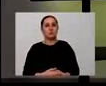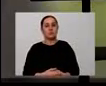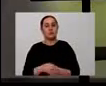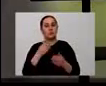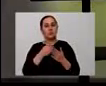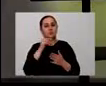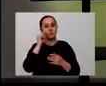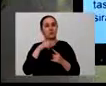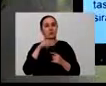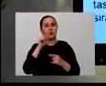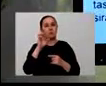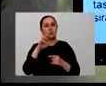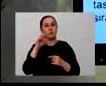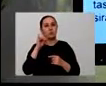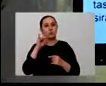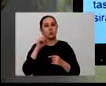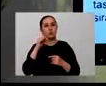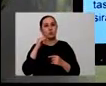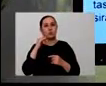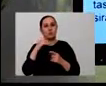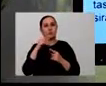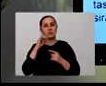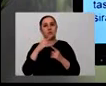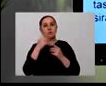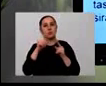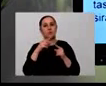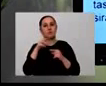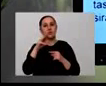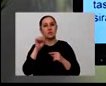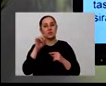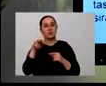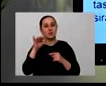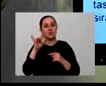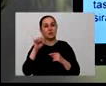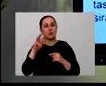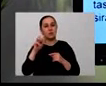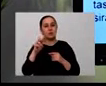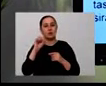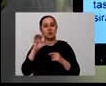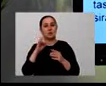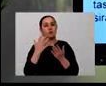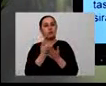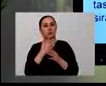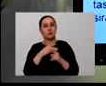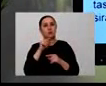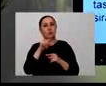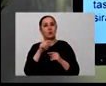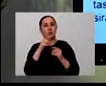Aziz o'quvchilar, Abdurauf Fitrat ijodining ma'lum bir qismini dramatik asarlar tashkil etadi. Ular